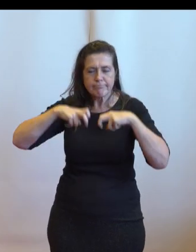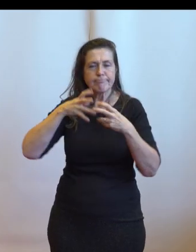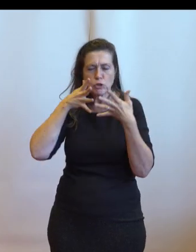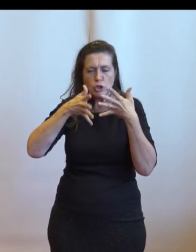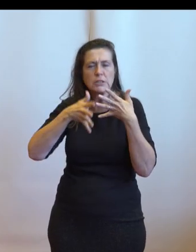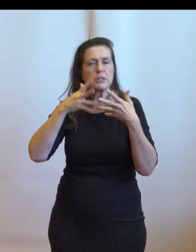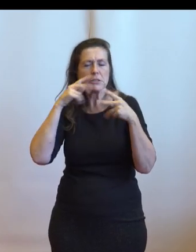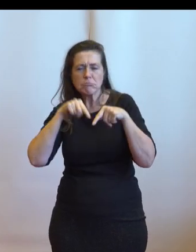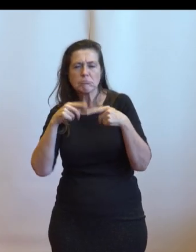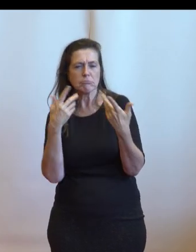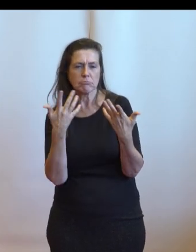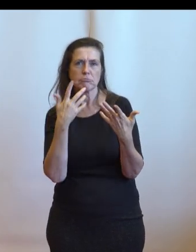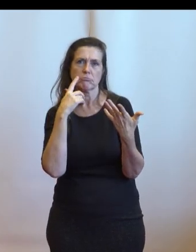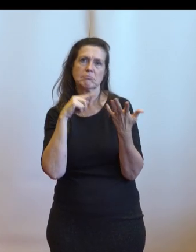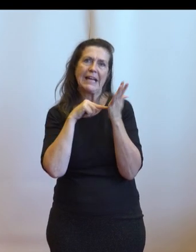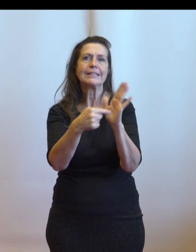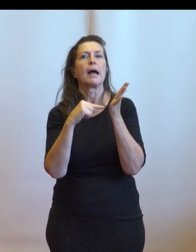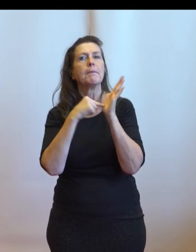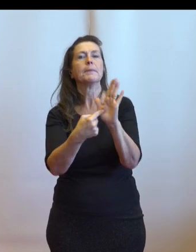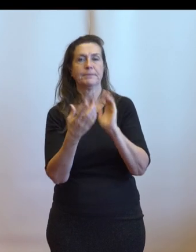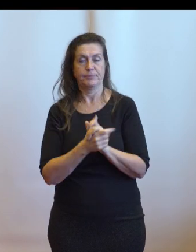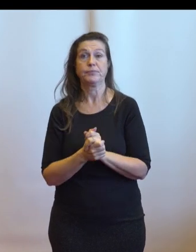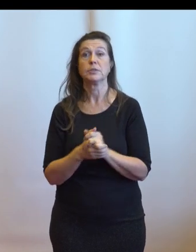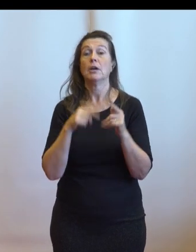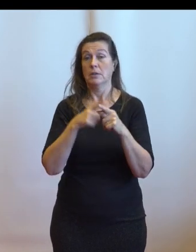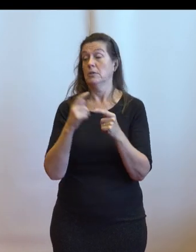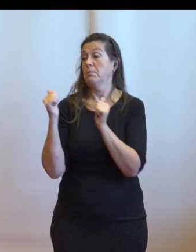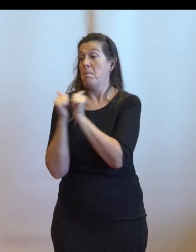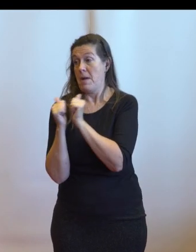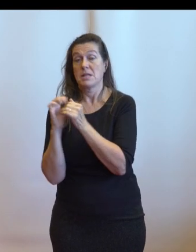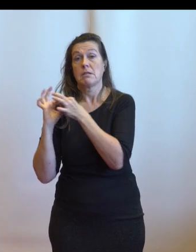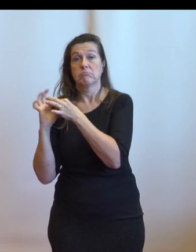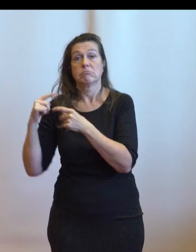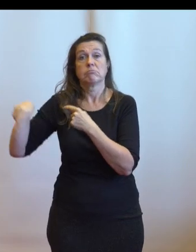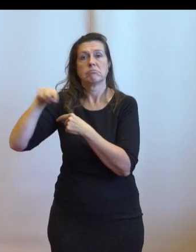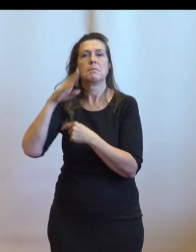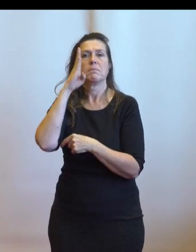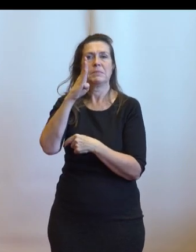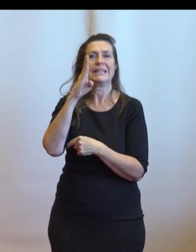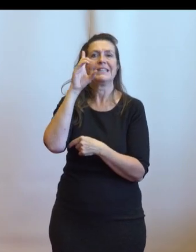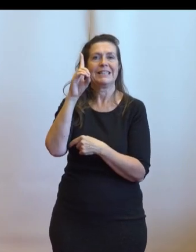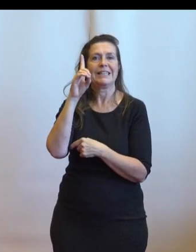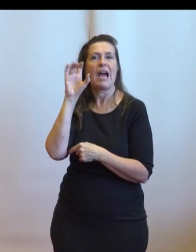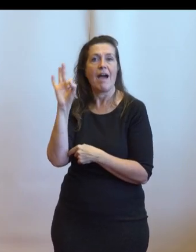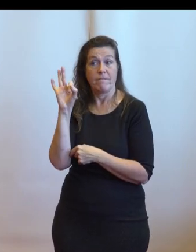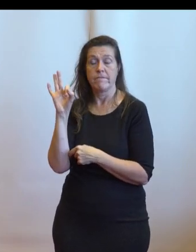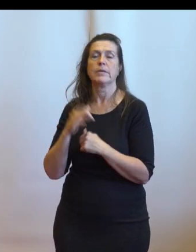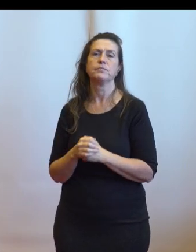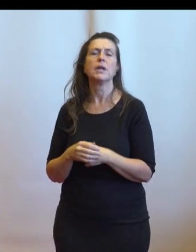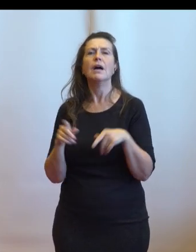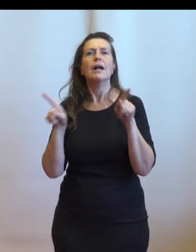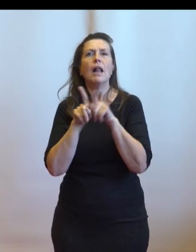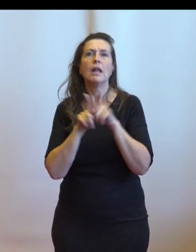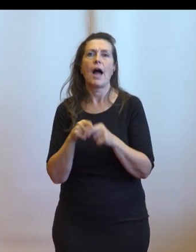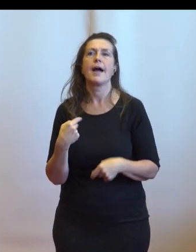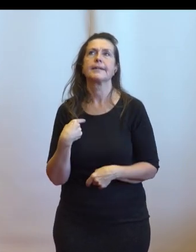today, along with our other partners at BDF. And they were described to me as, what do I wish I'd have